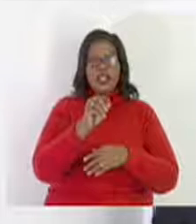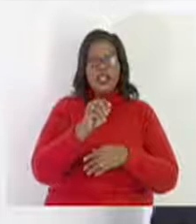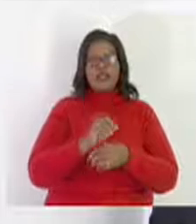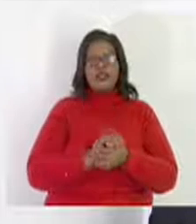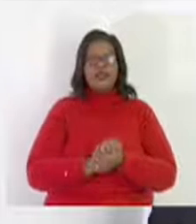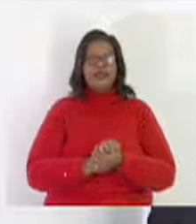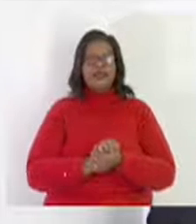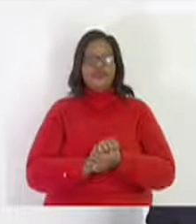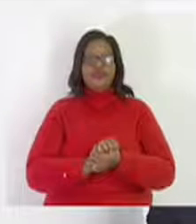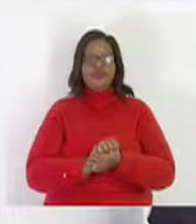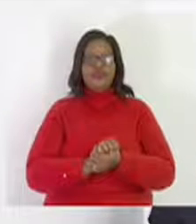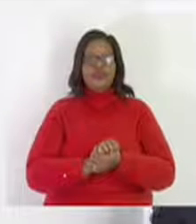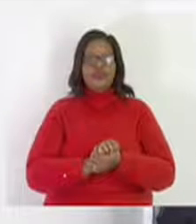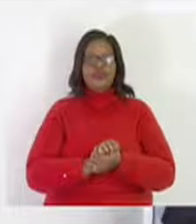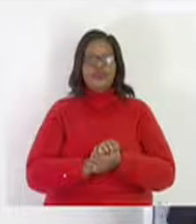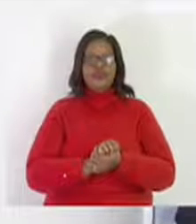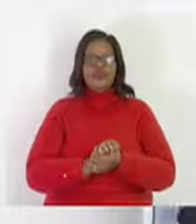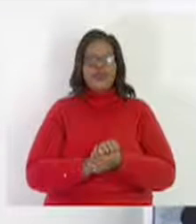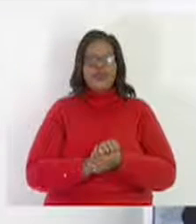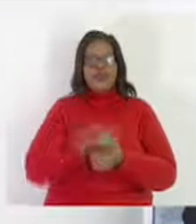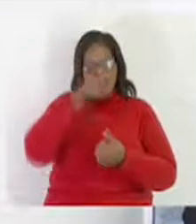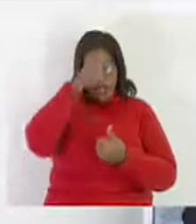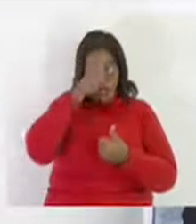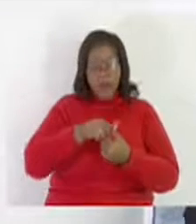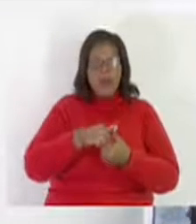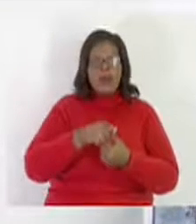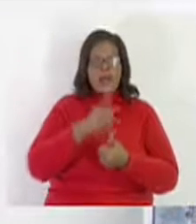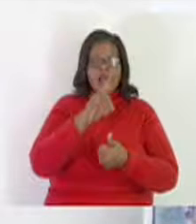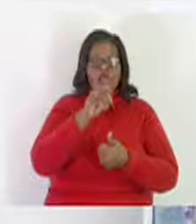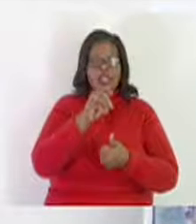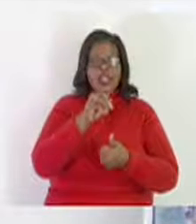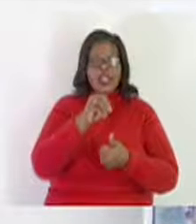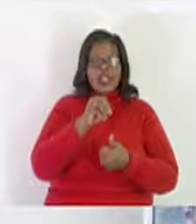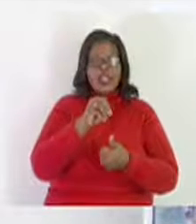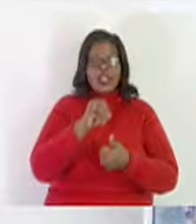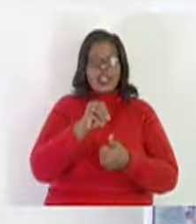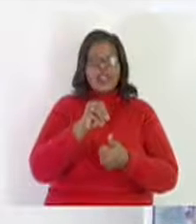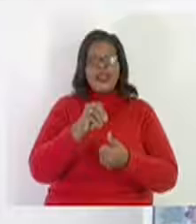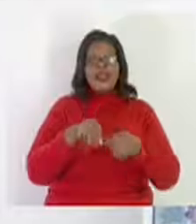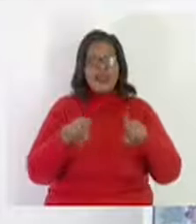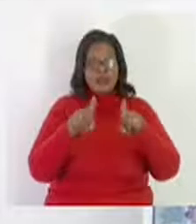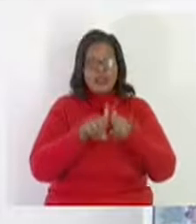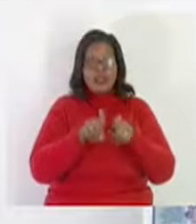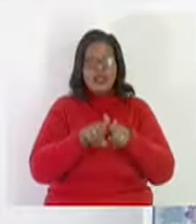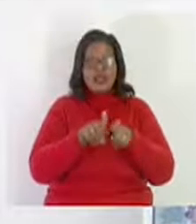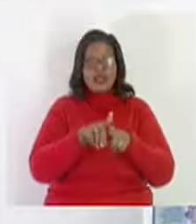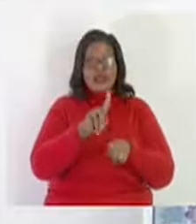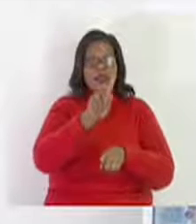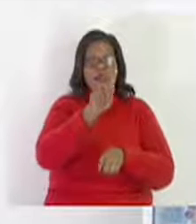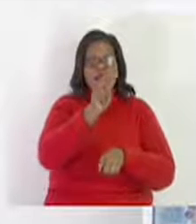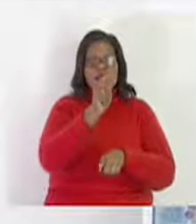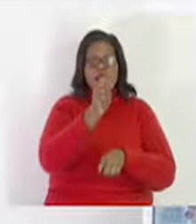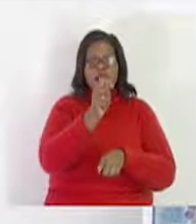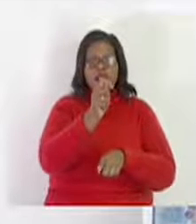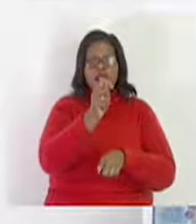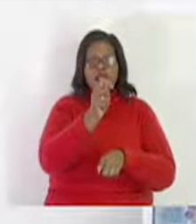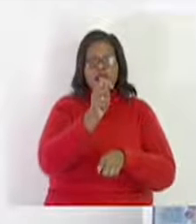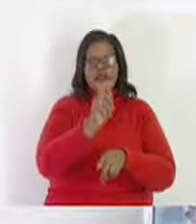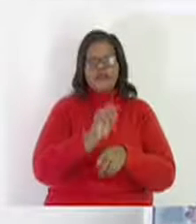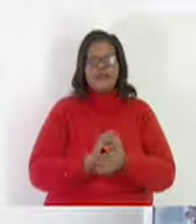nearest 10. Remember, this 10 can be also as